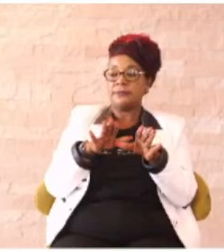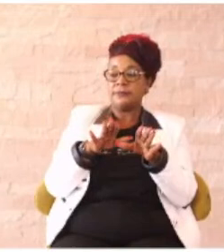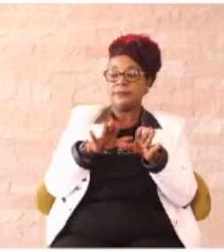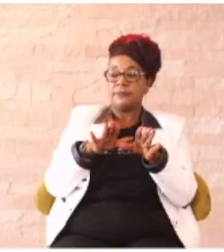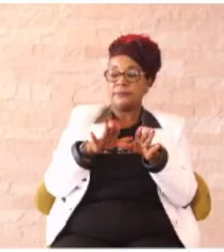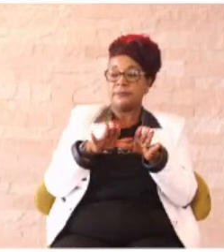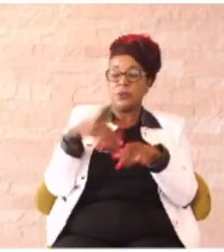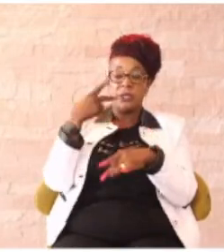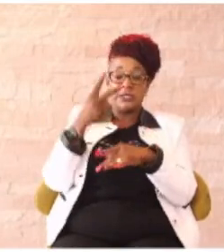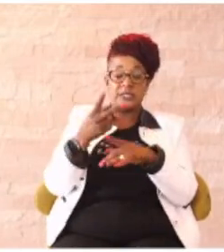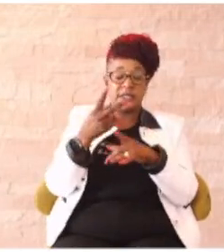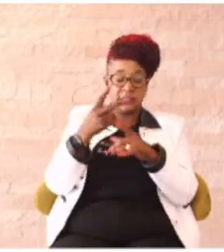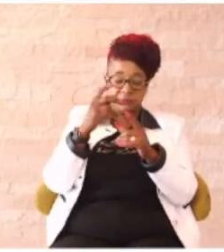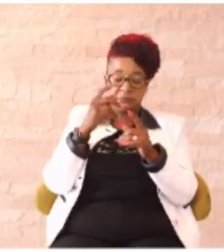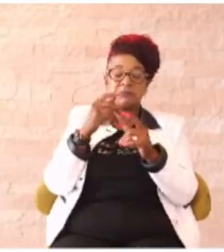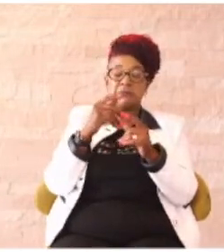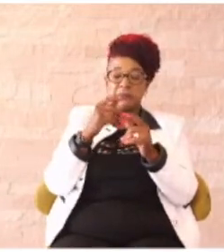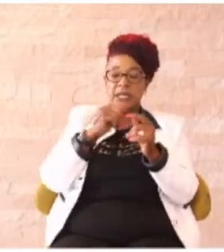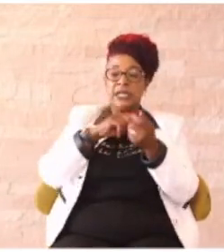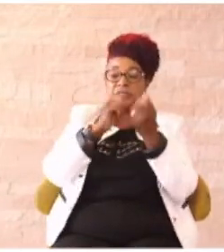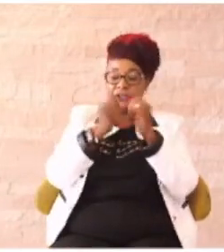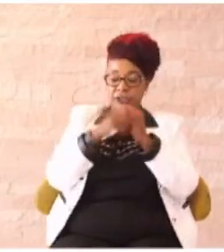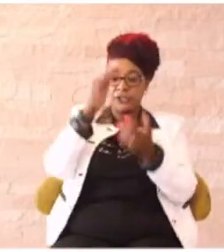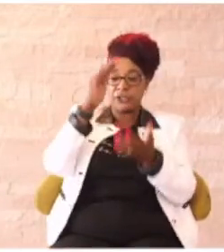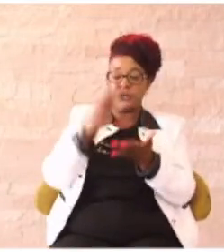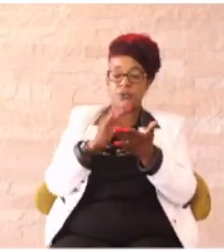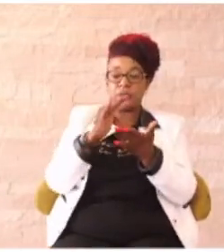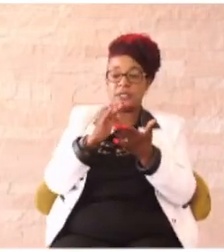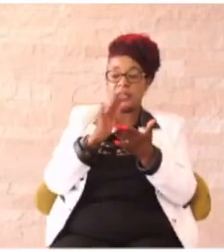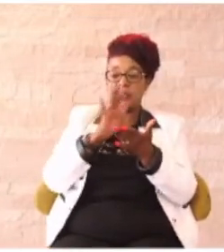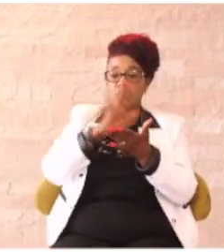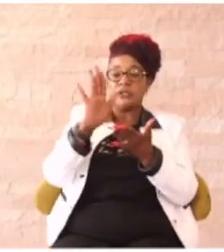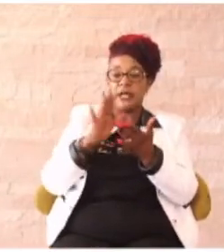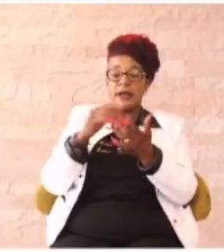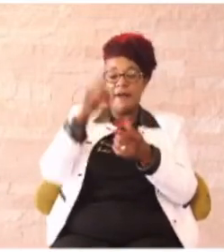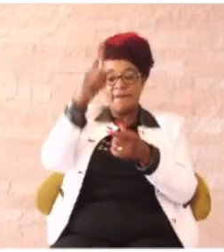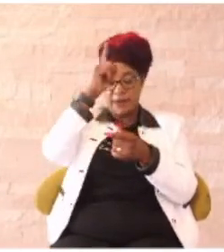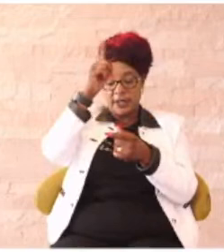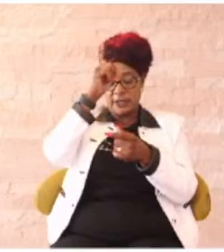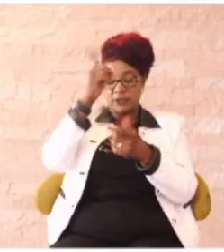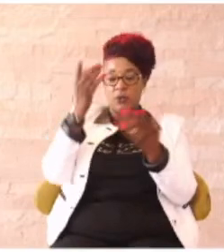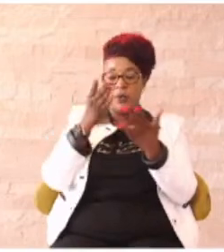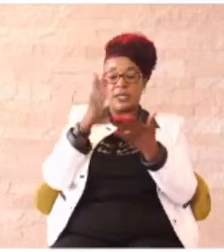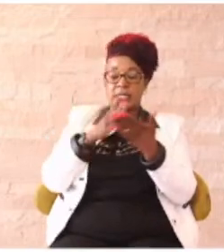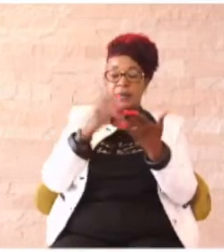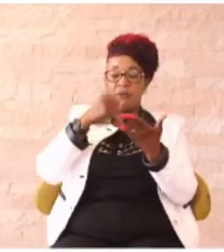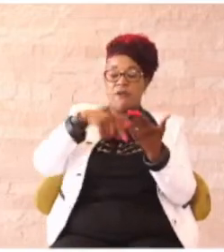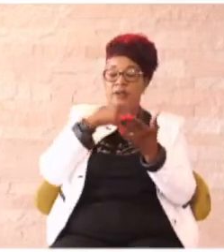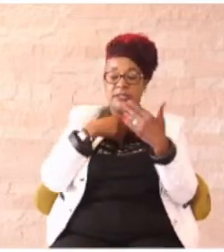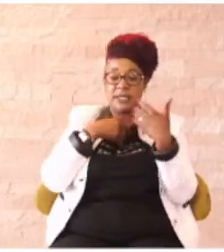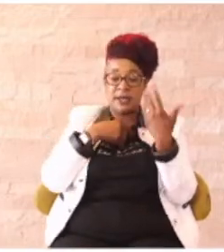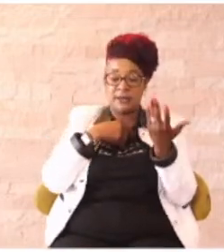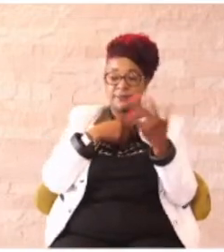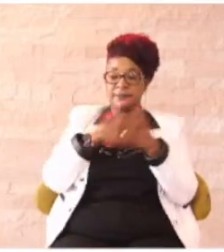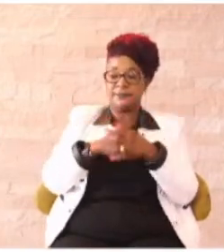at least the rates of SGBVs reducing, especially in those villages where bars were opening as early.